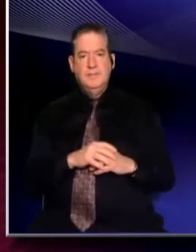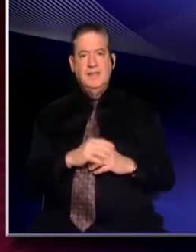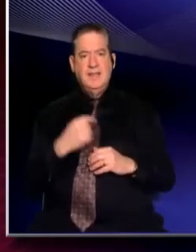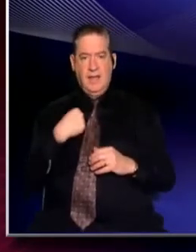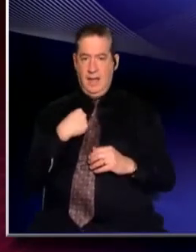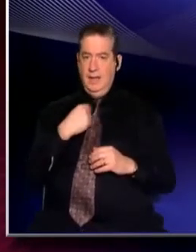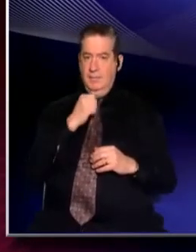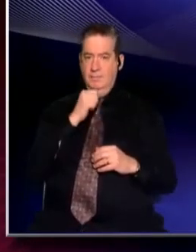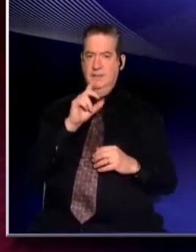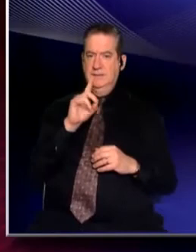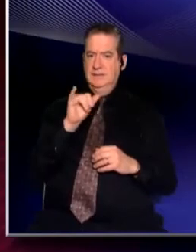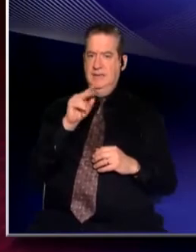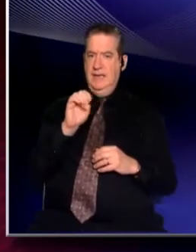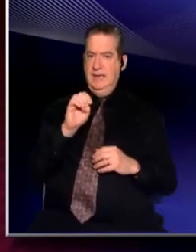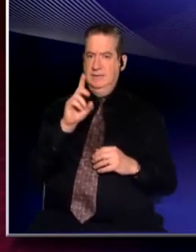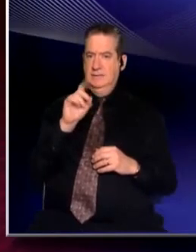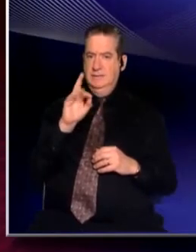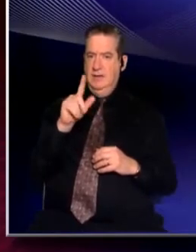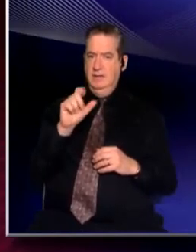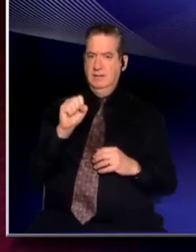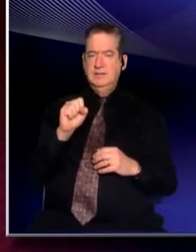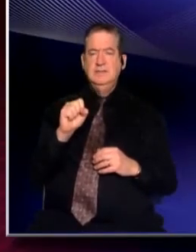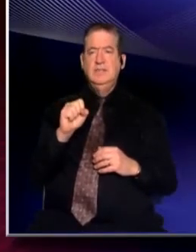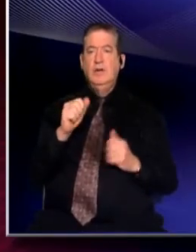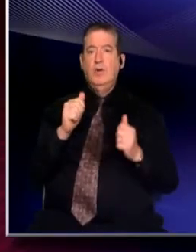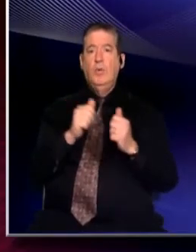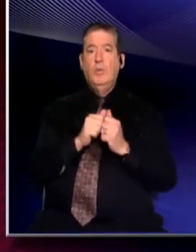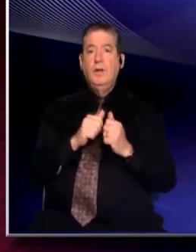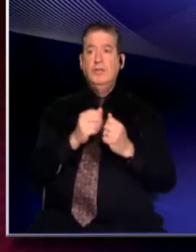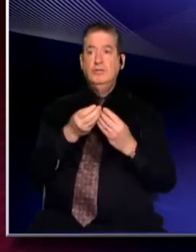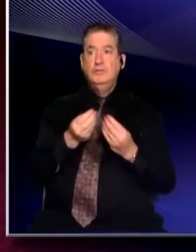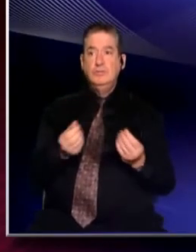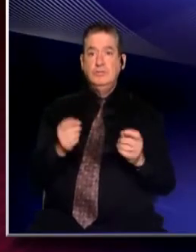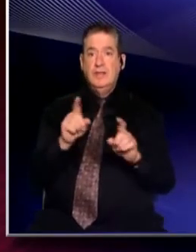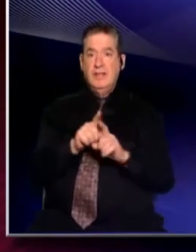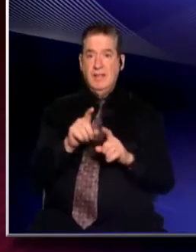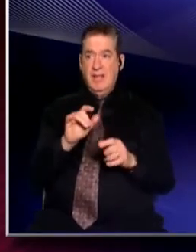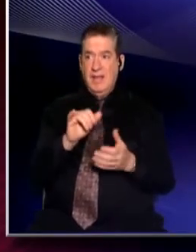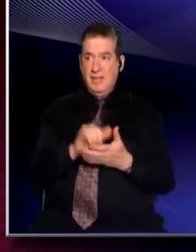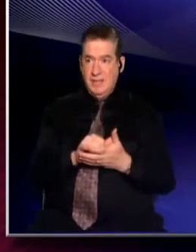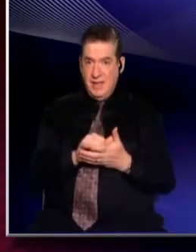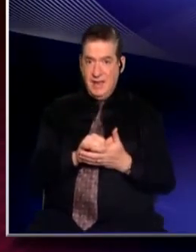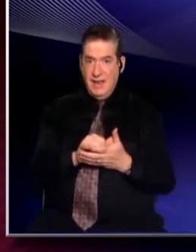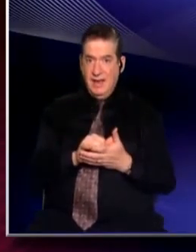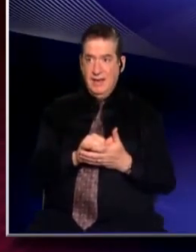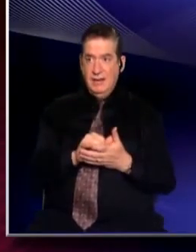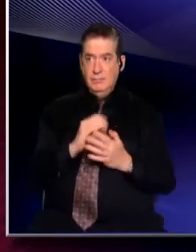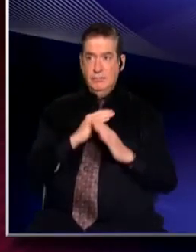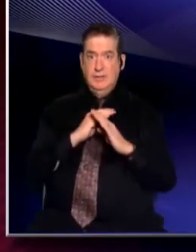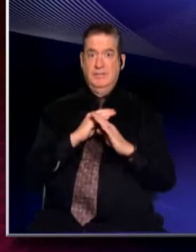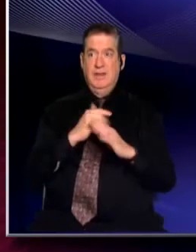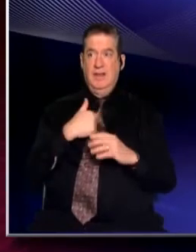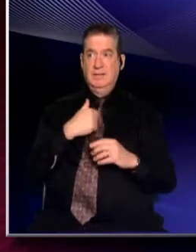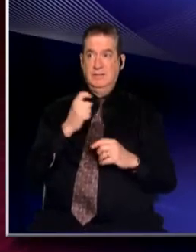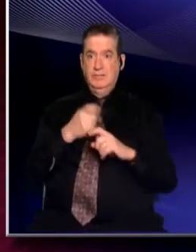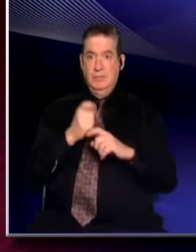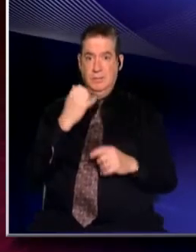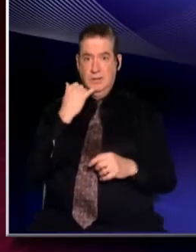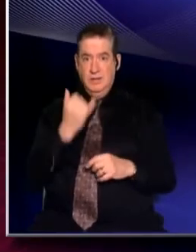This is Diane Douglas. Would a solution like that preclude us to call in?